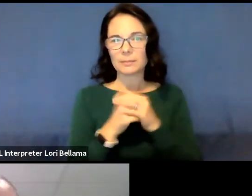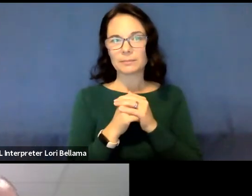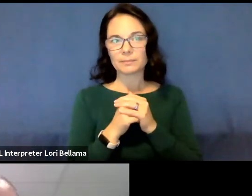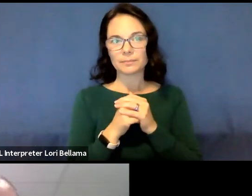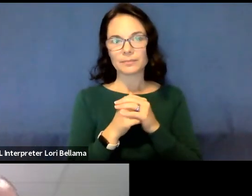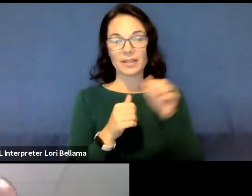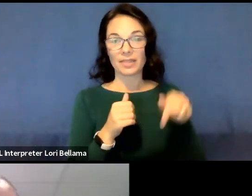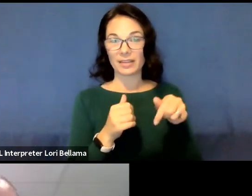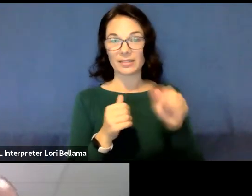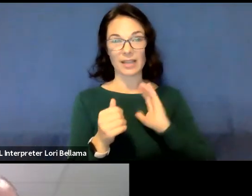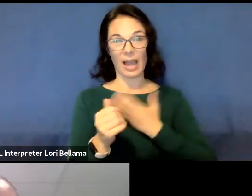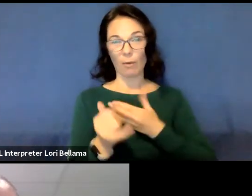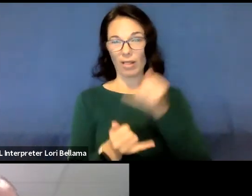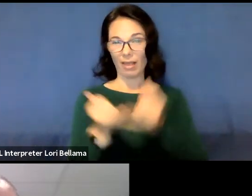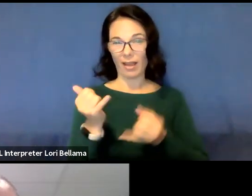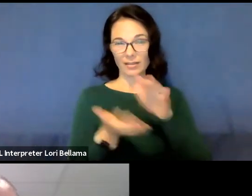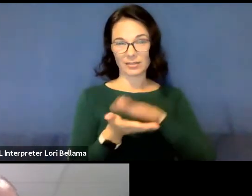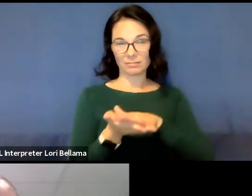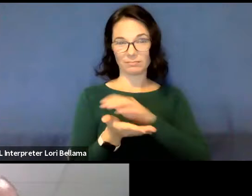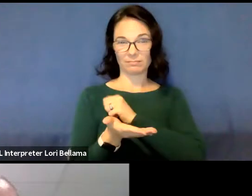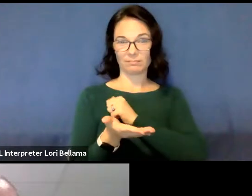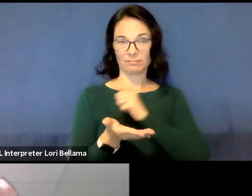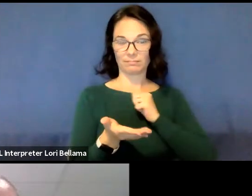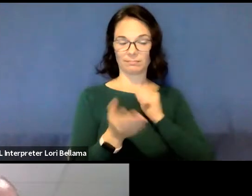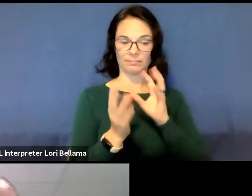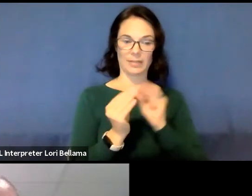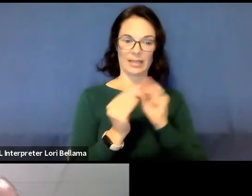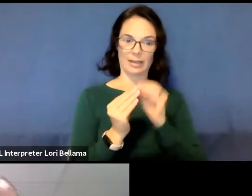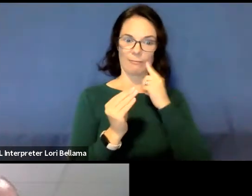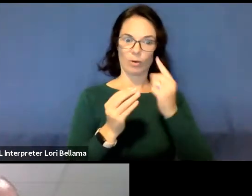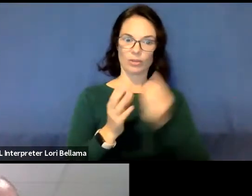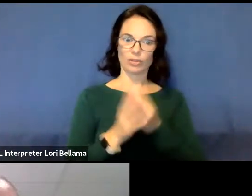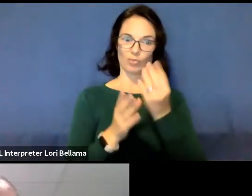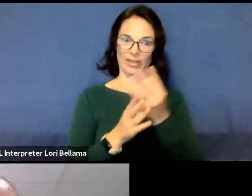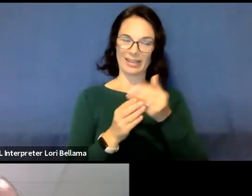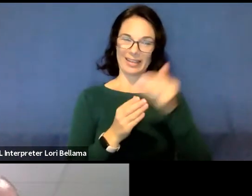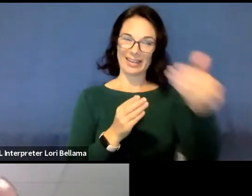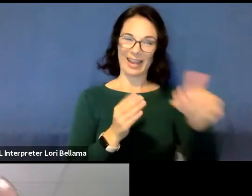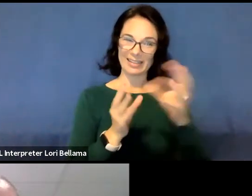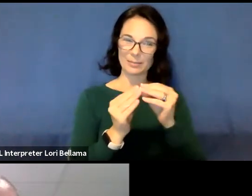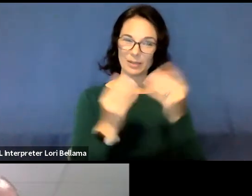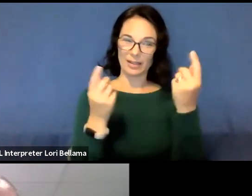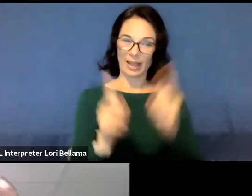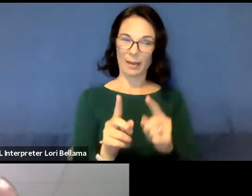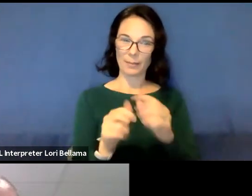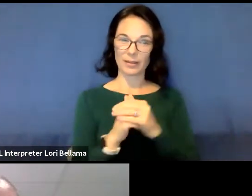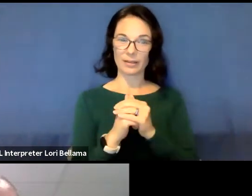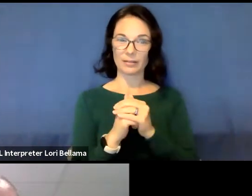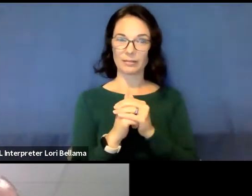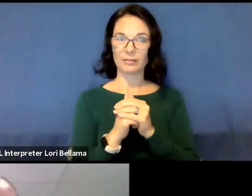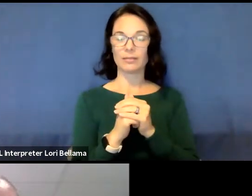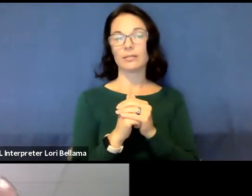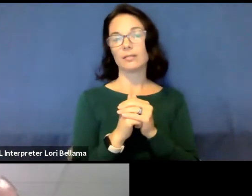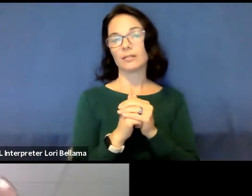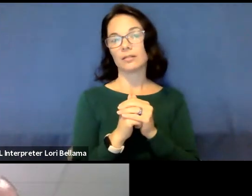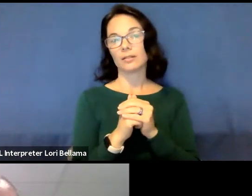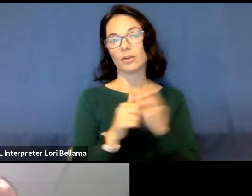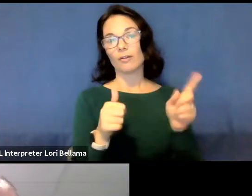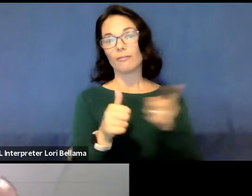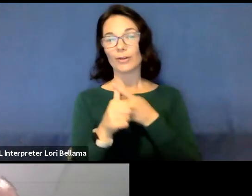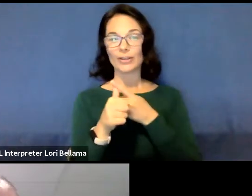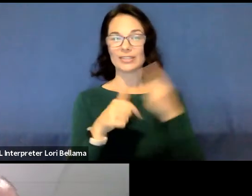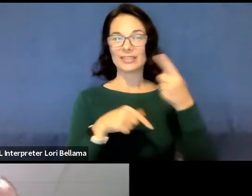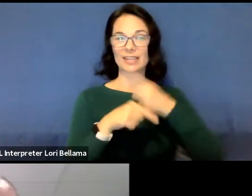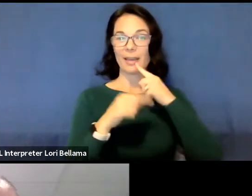last academic senate meeting of the spring semester. The next meeting occurs on the first day of instruction, which is